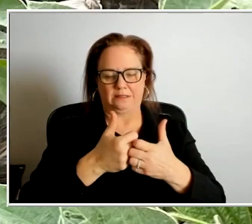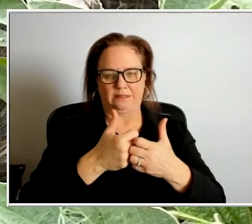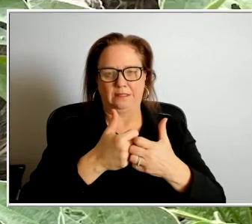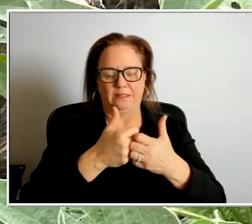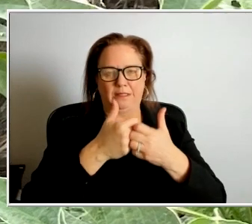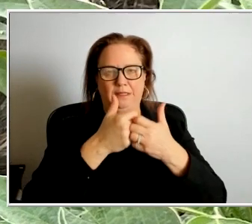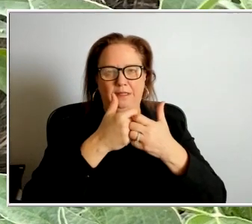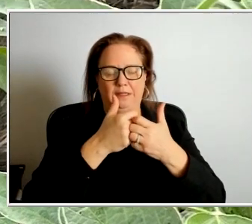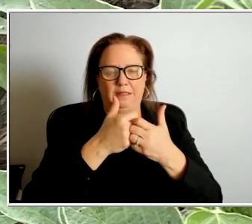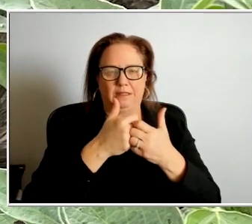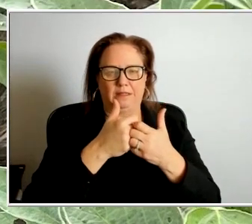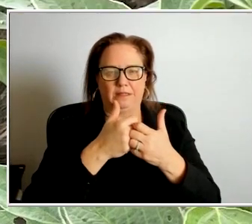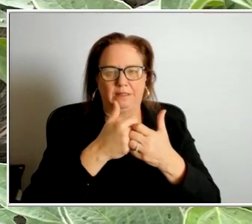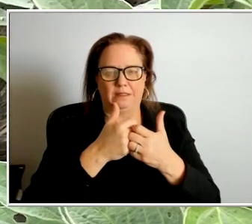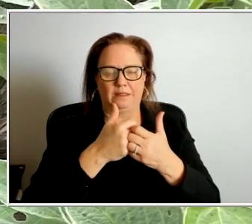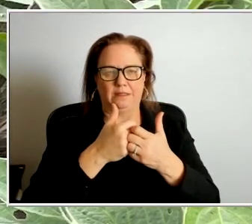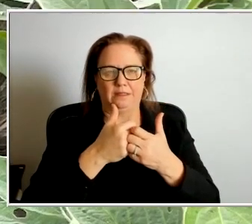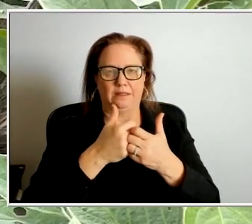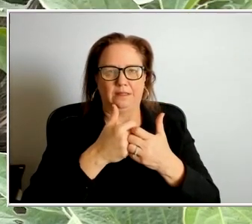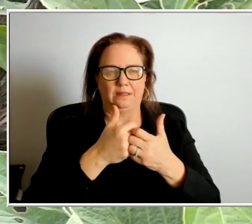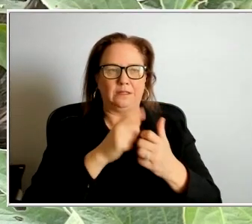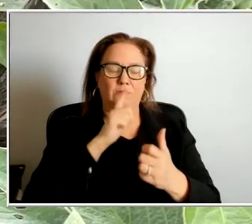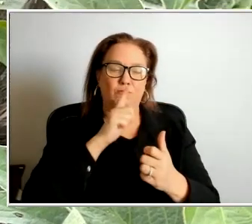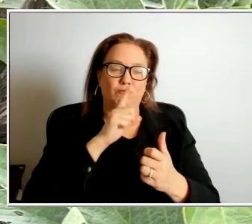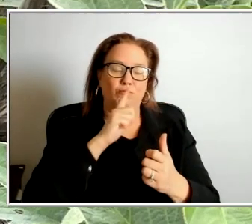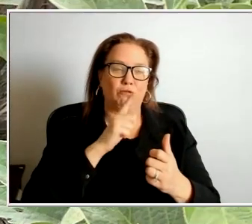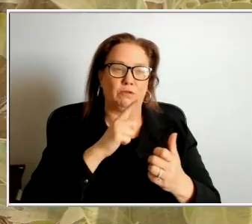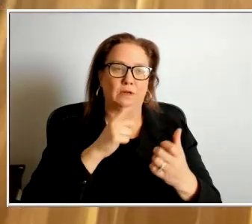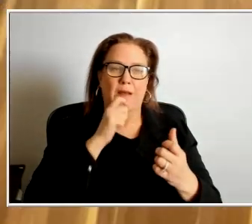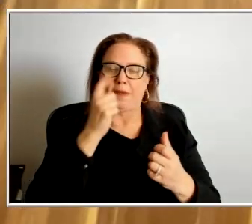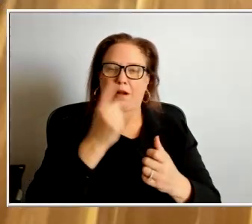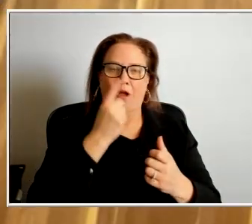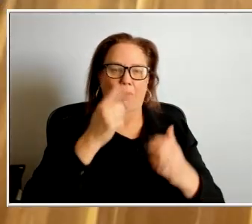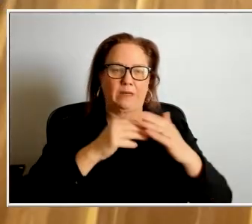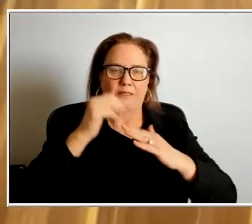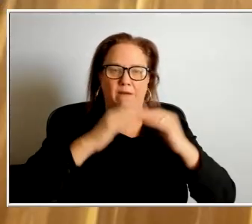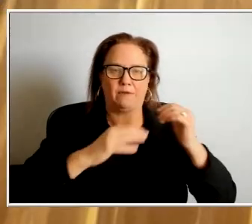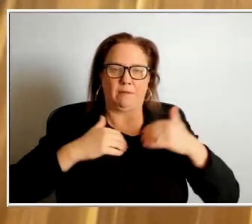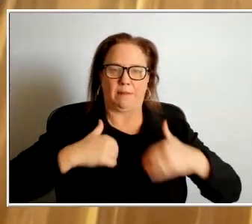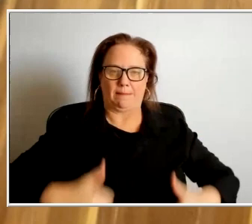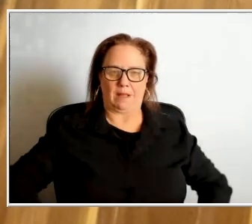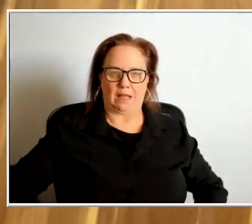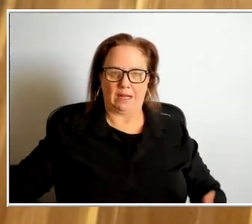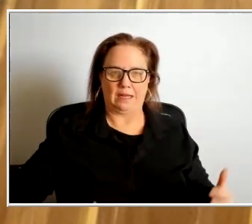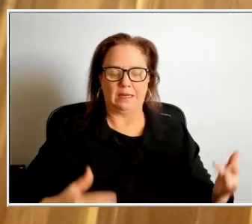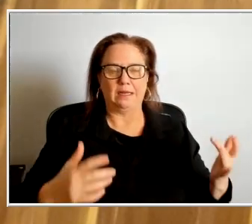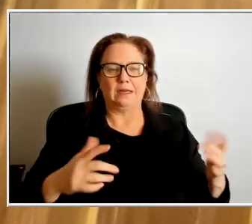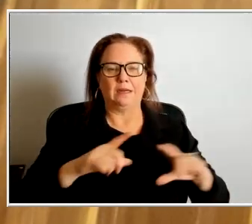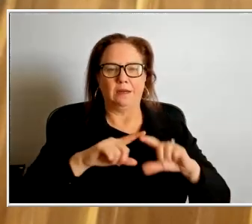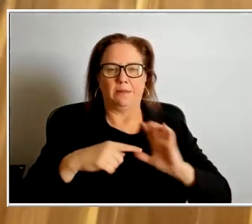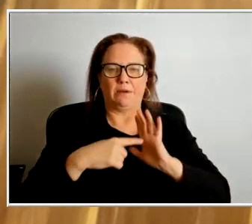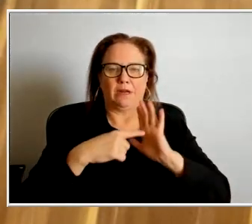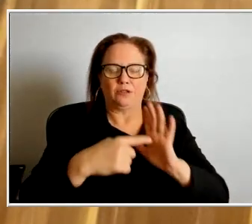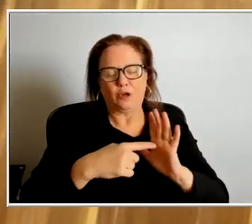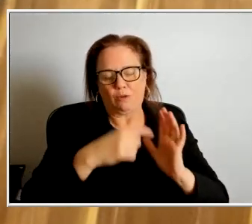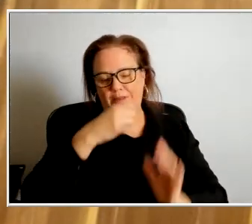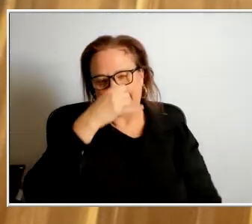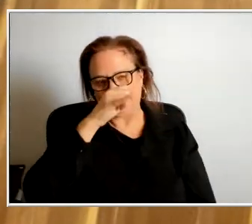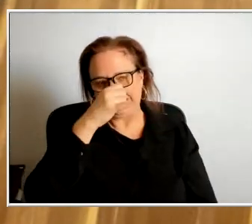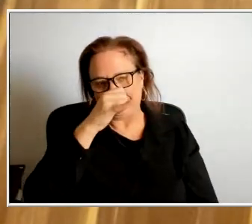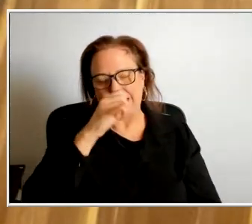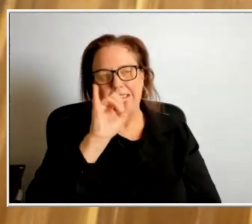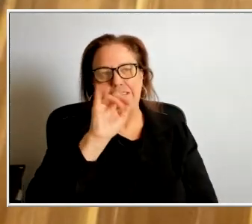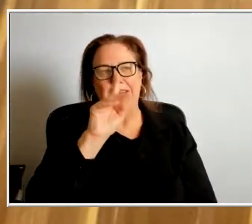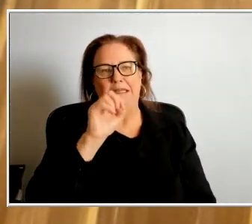one. And I mean, it still rings true to this day that I'm not always comfortable in my body, but when I show the humorous side of